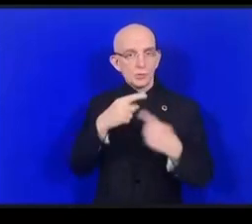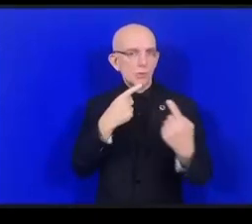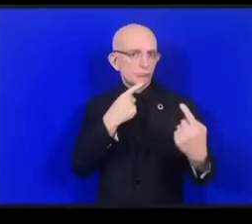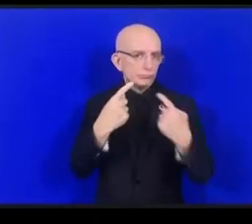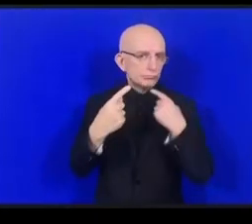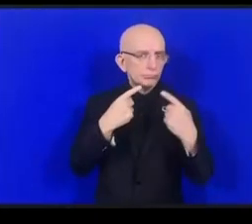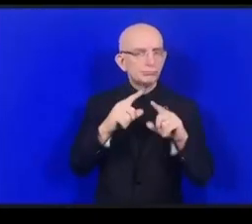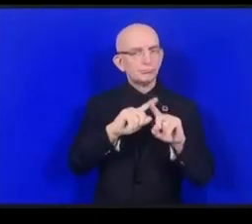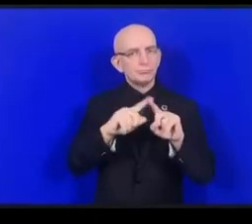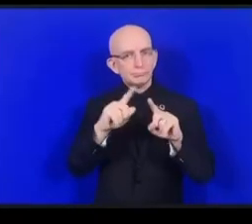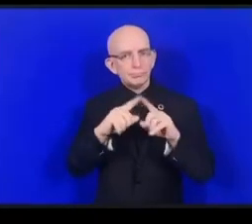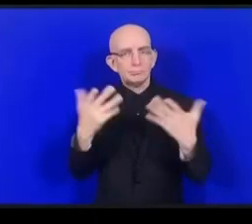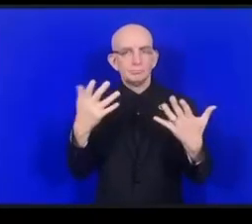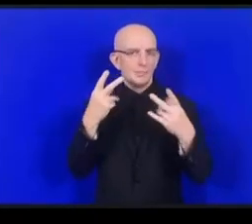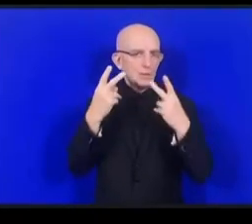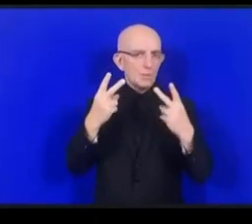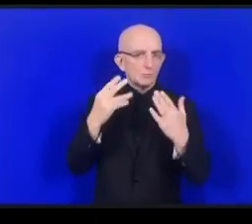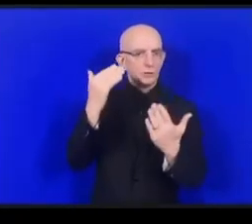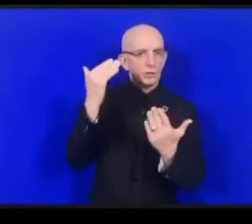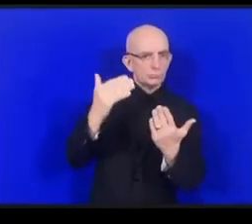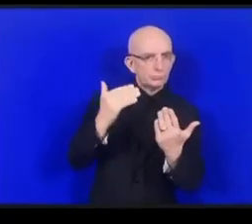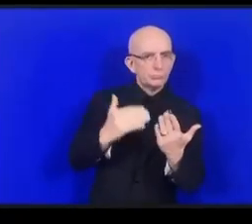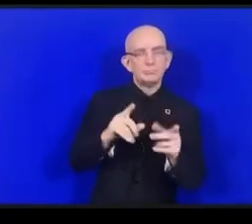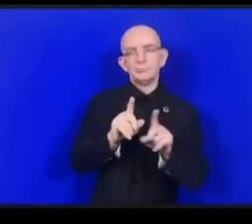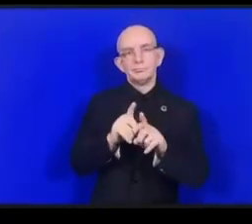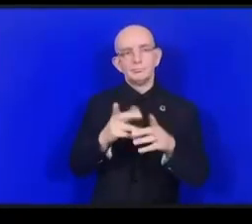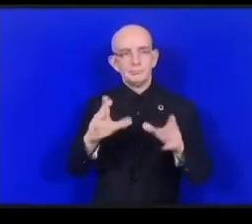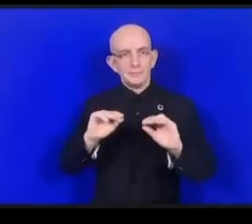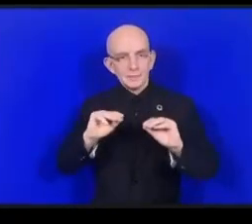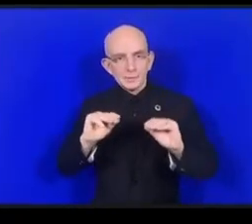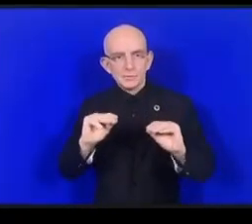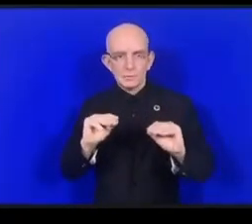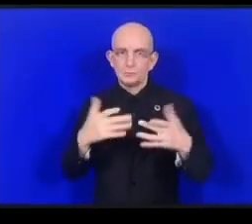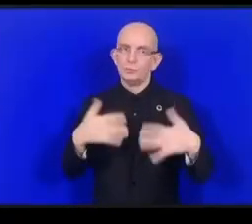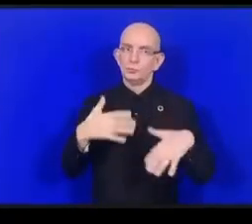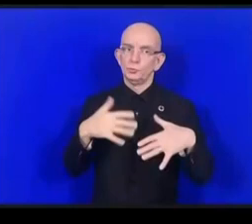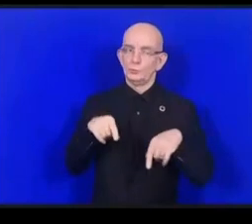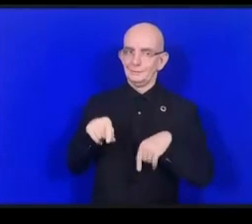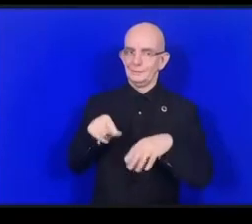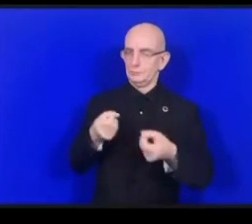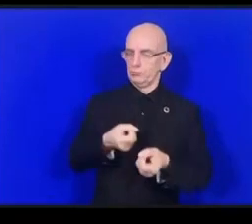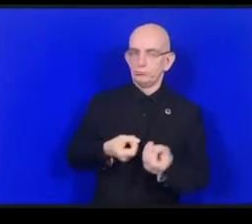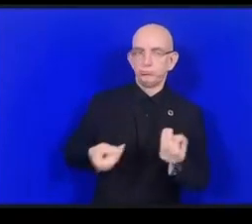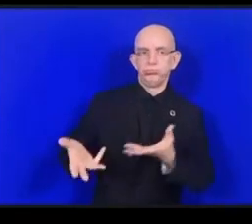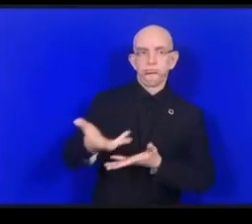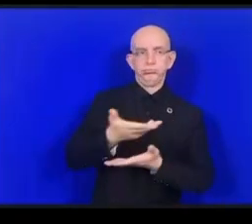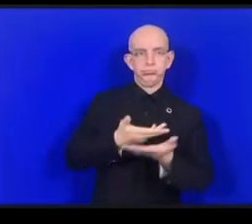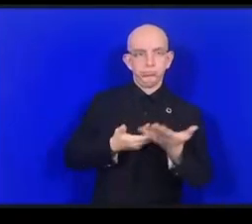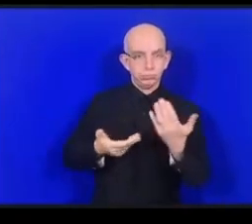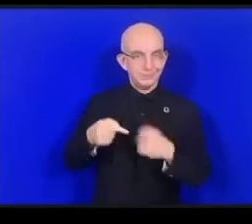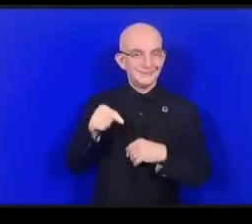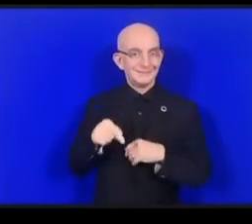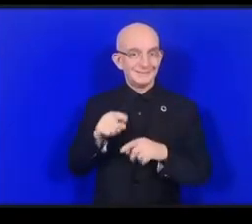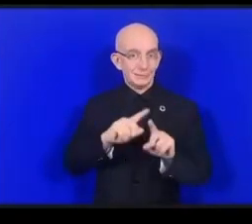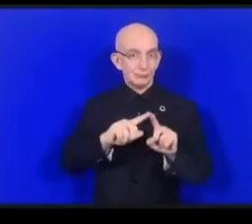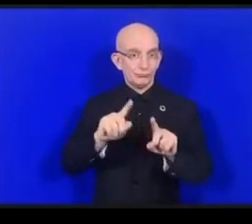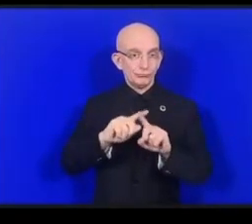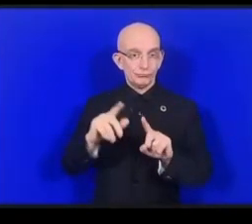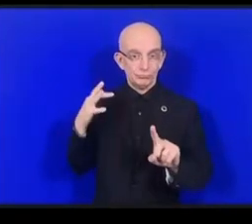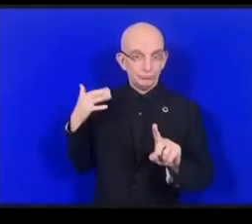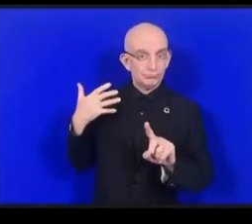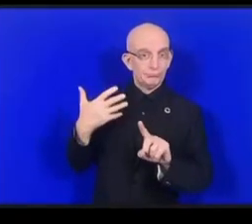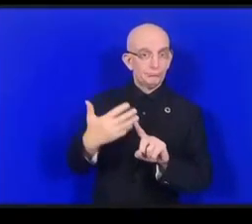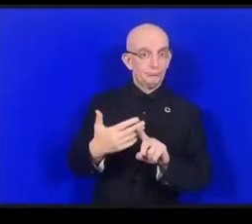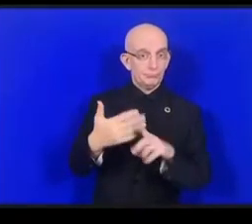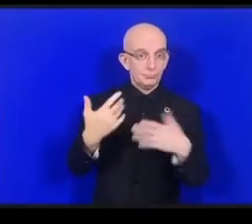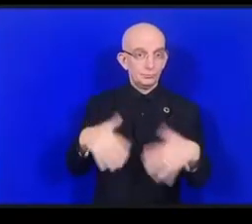and it's very active. And its kickoff was the year before the week before the pandemic started. So most of the original